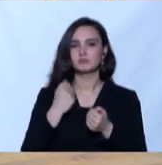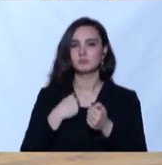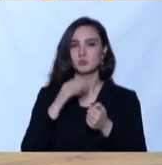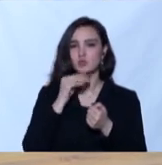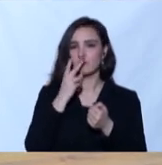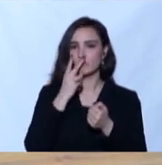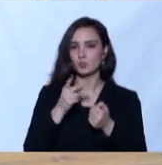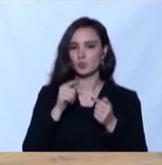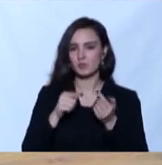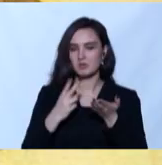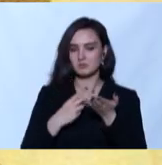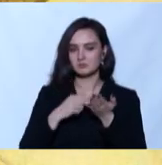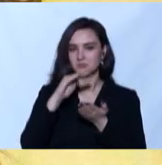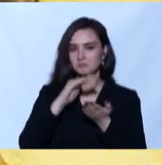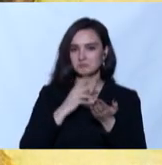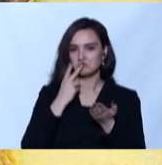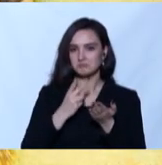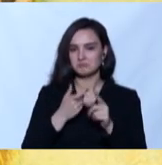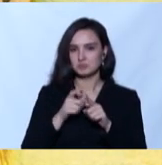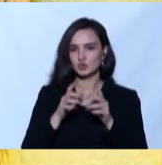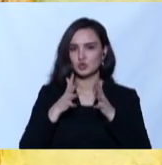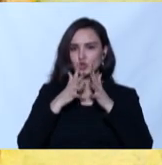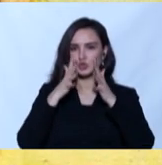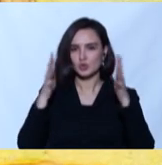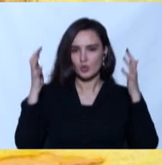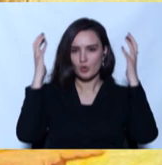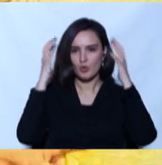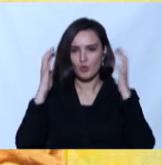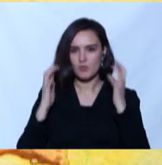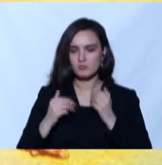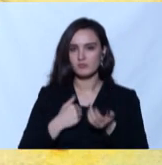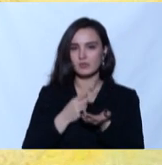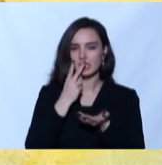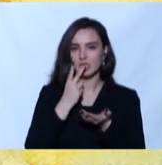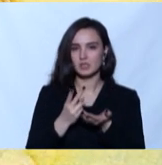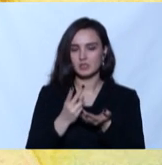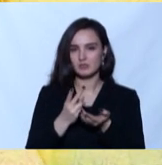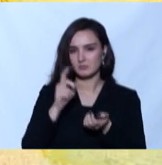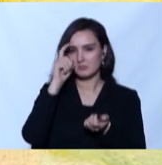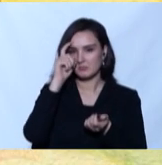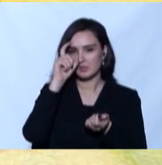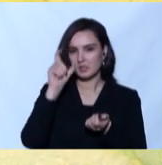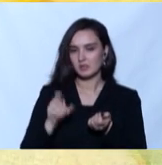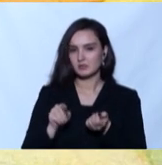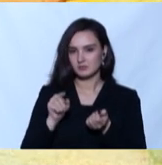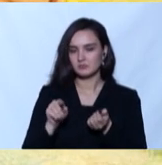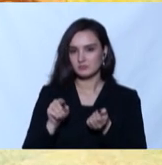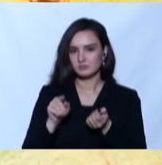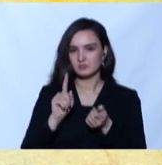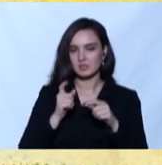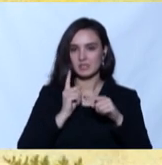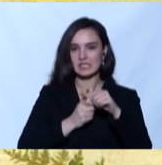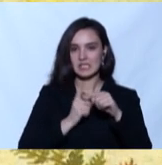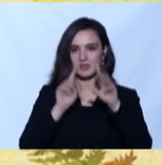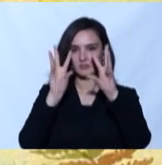I look at this cover, I see a big lion. I see a man made out of metal. Mm-hmm.